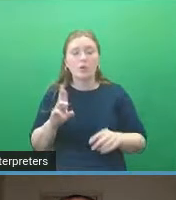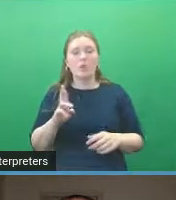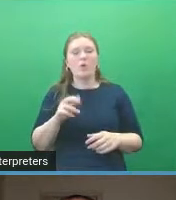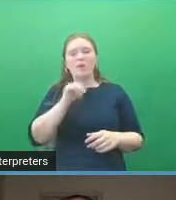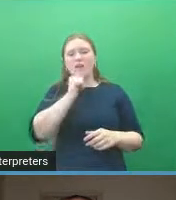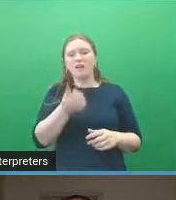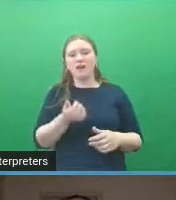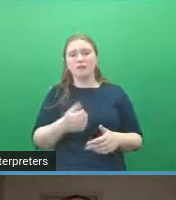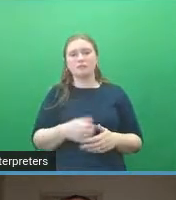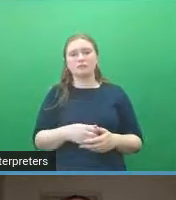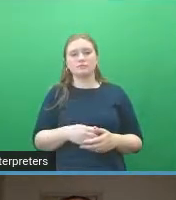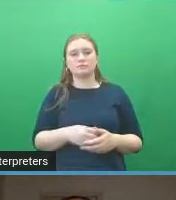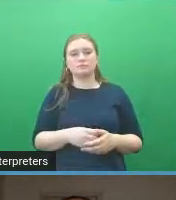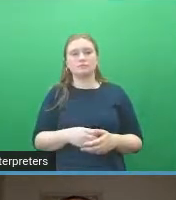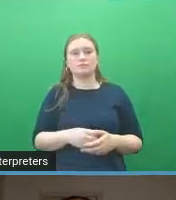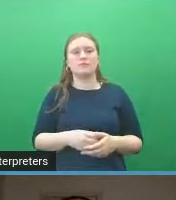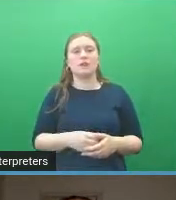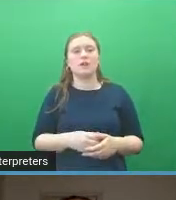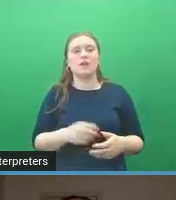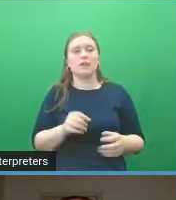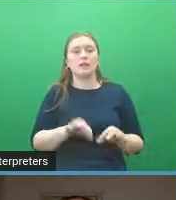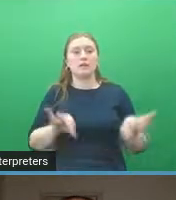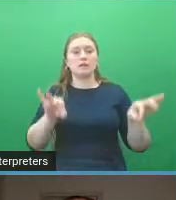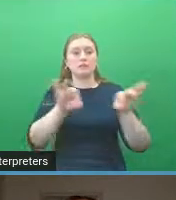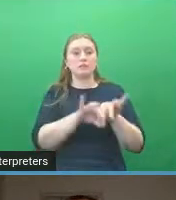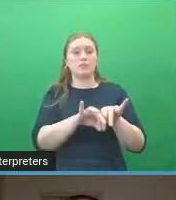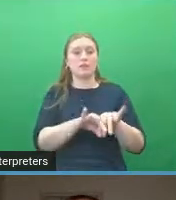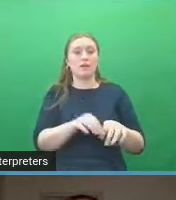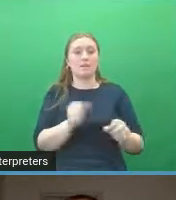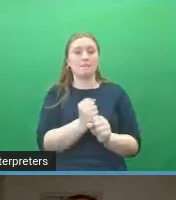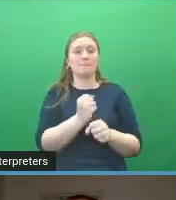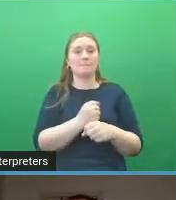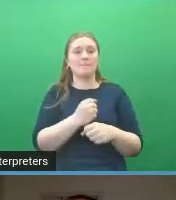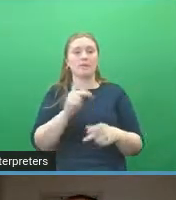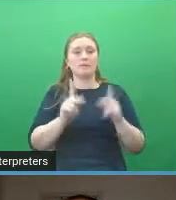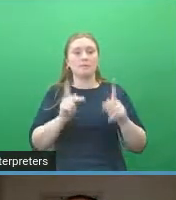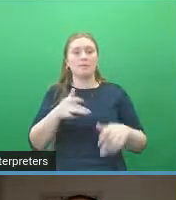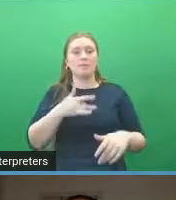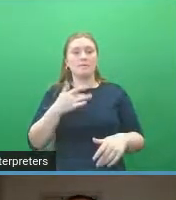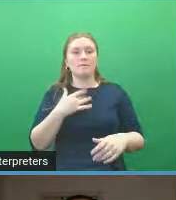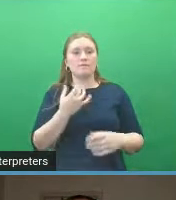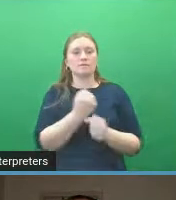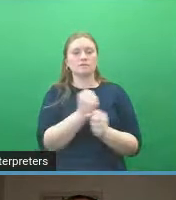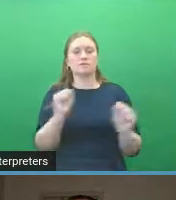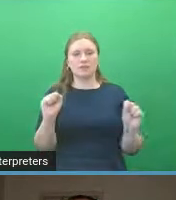4, do everything you can to ensure people will feel safe and confident during that breakout room.